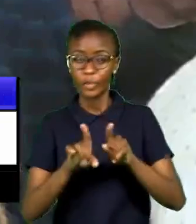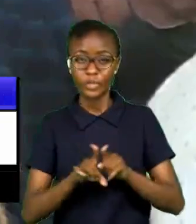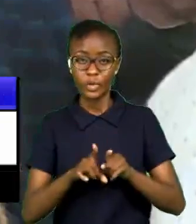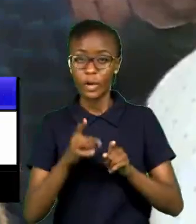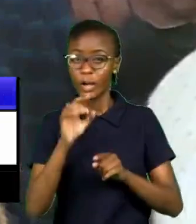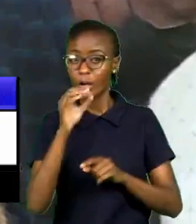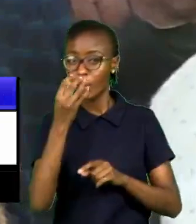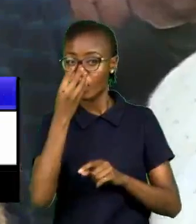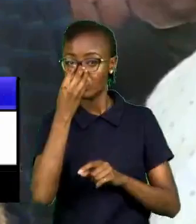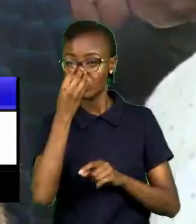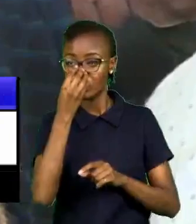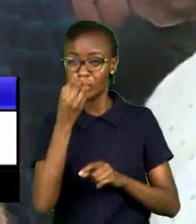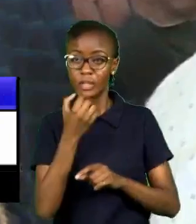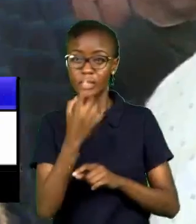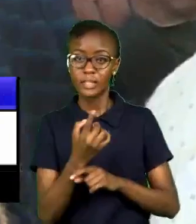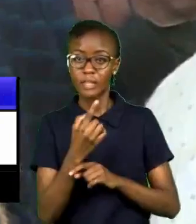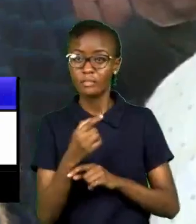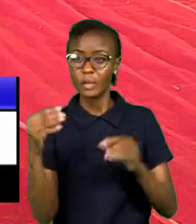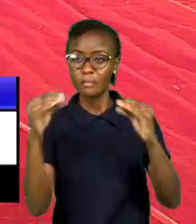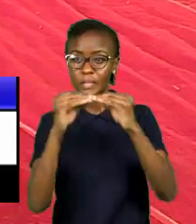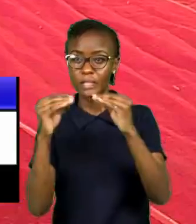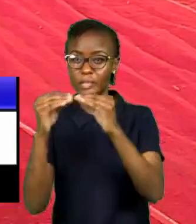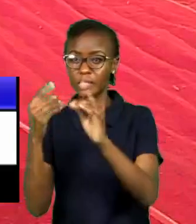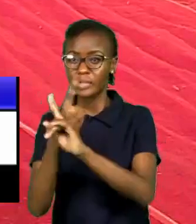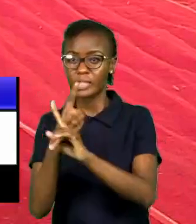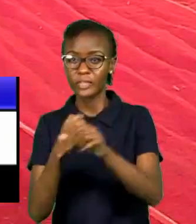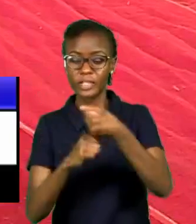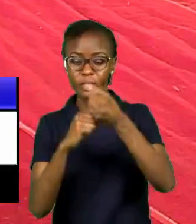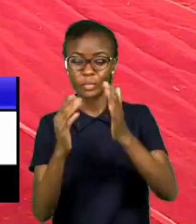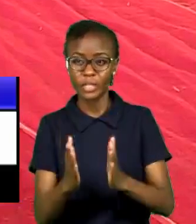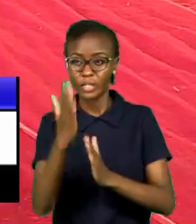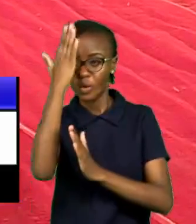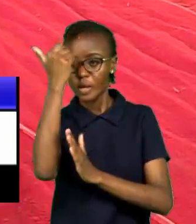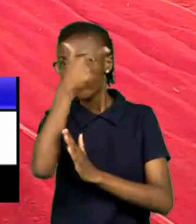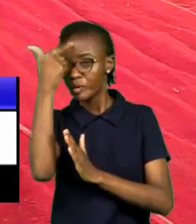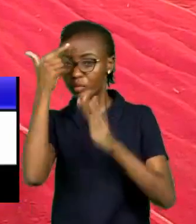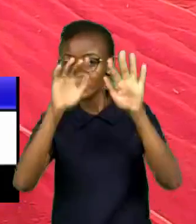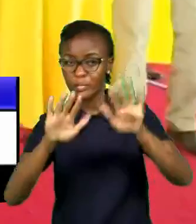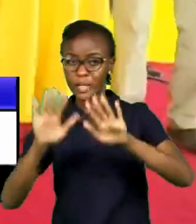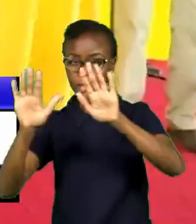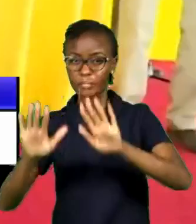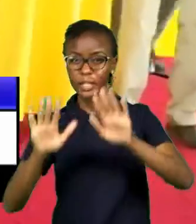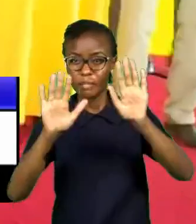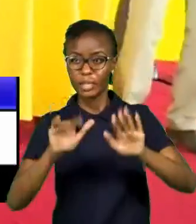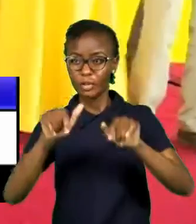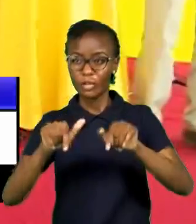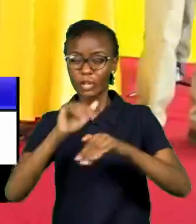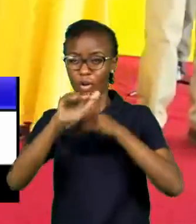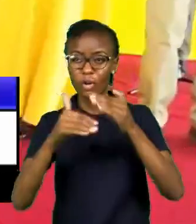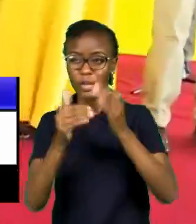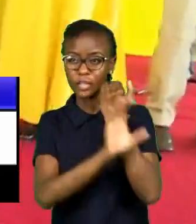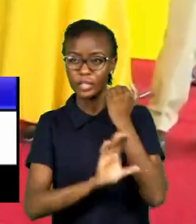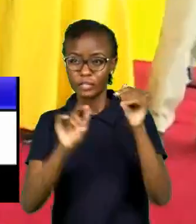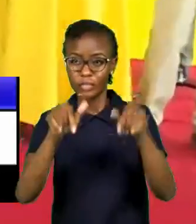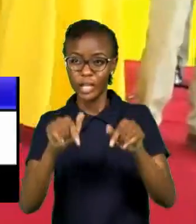Deputy President William Ruto is on constant meeting with his supporters to enhance his popularity across the country, and today his Asla